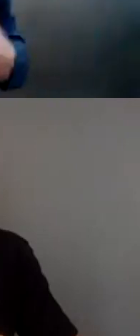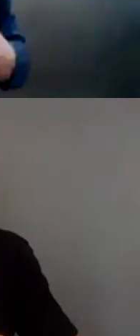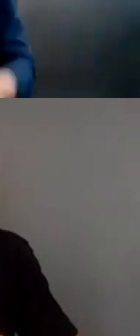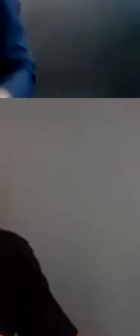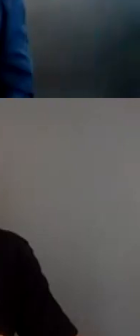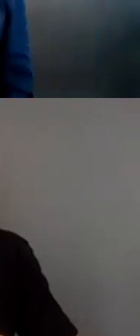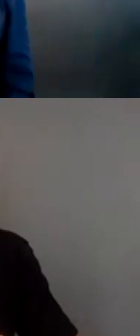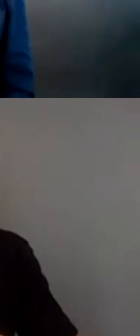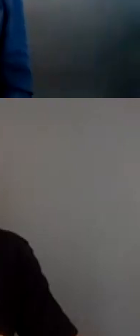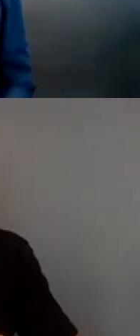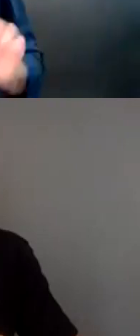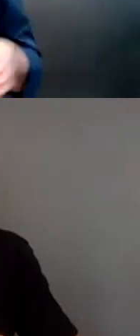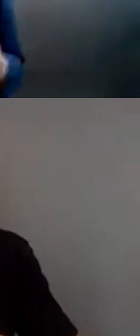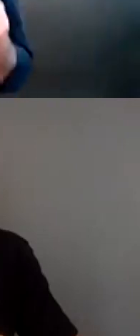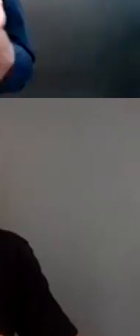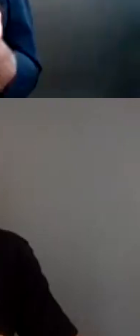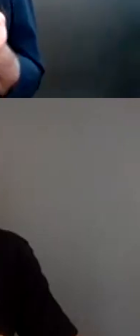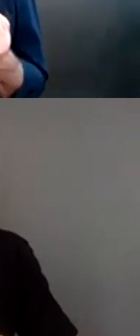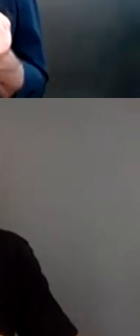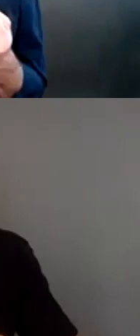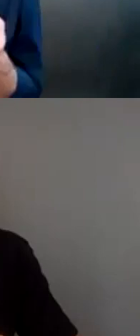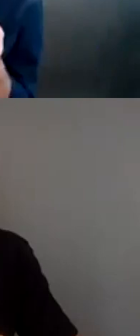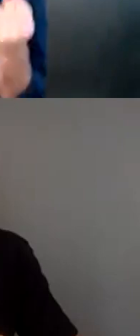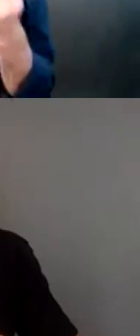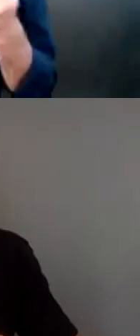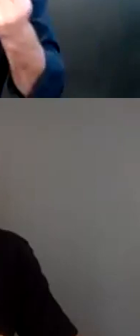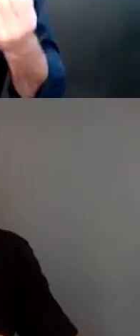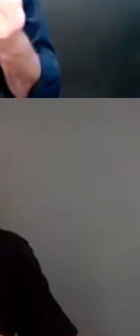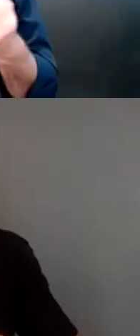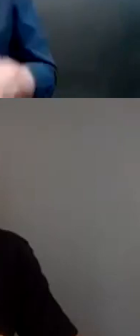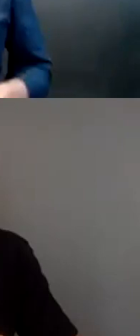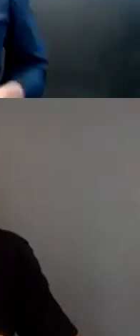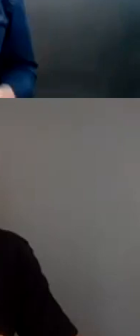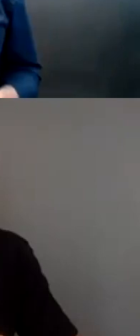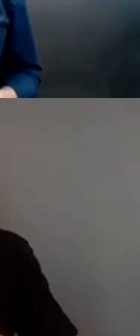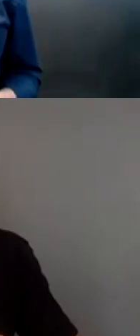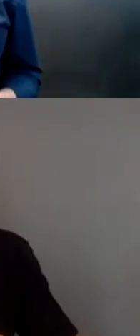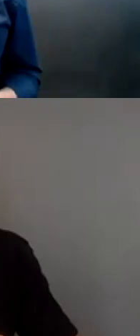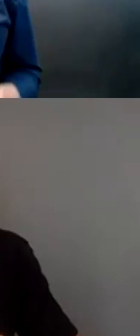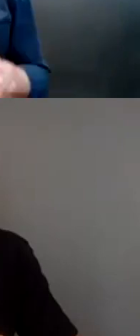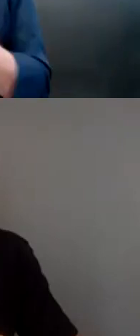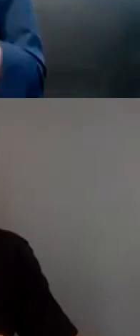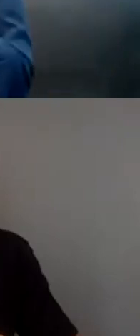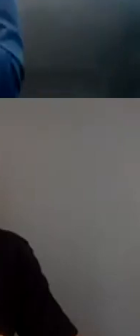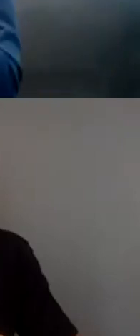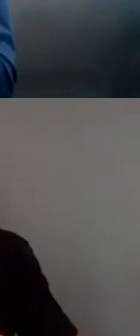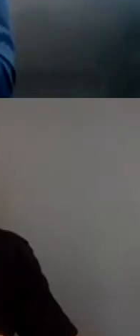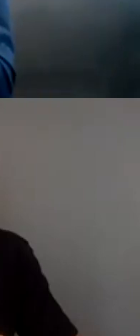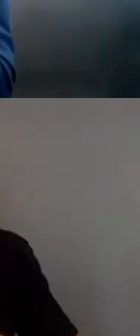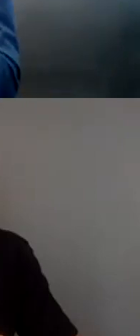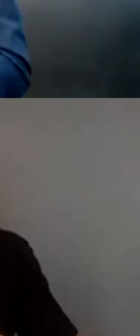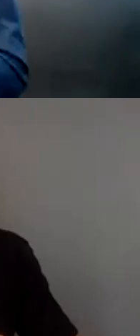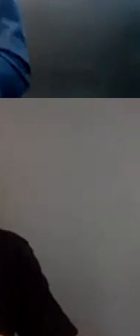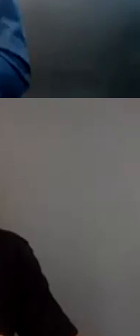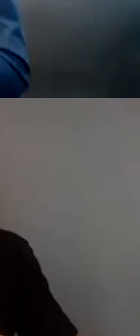that we buttress that with the research, but the work is on the ground. It really is,